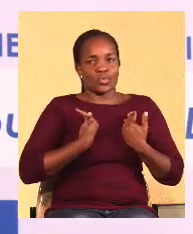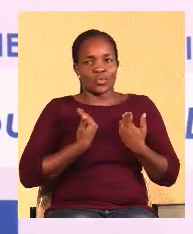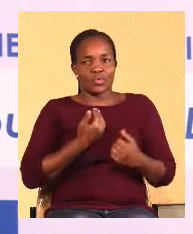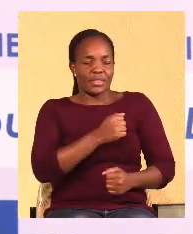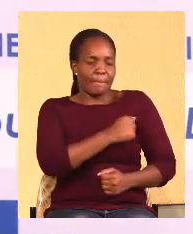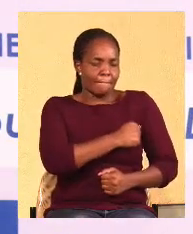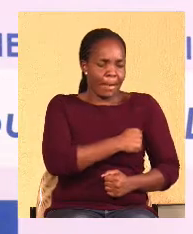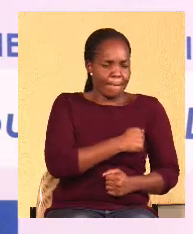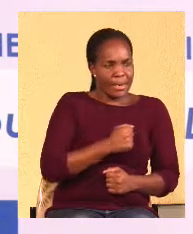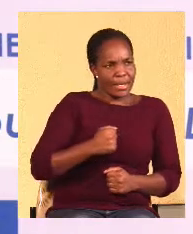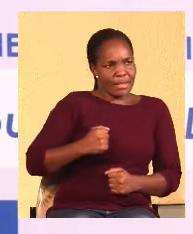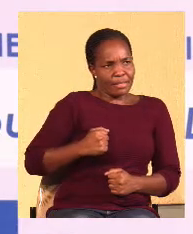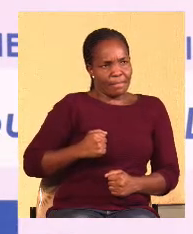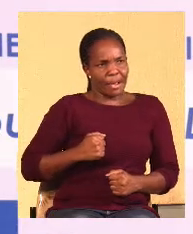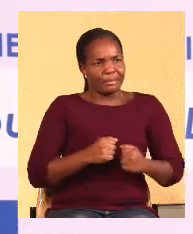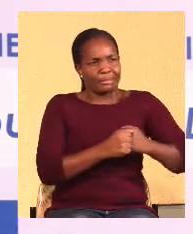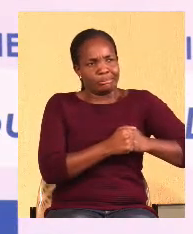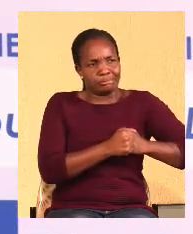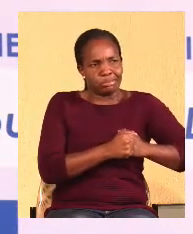and Memenkulu,